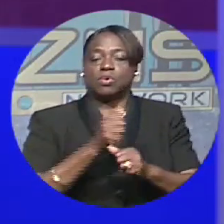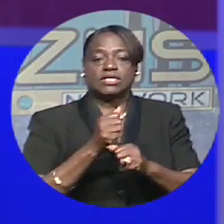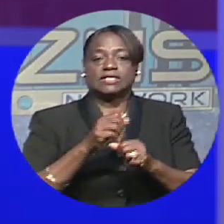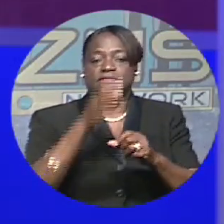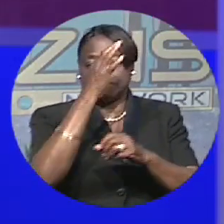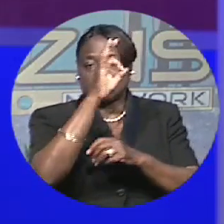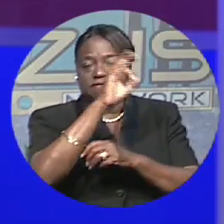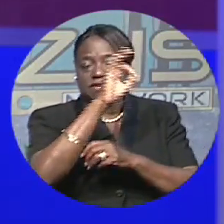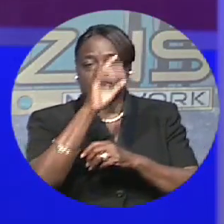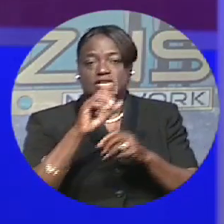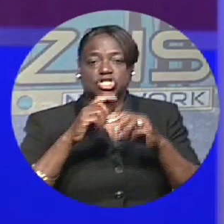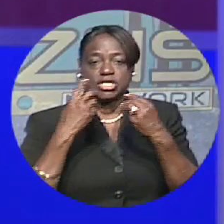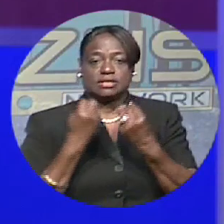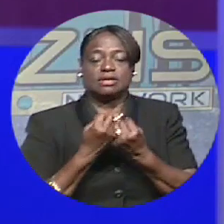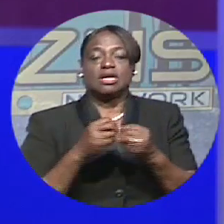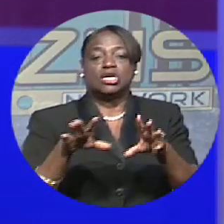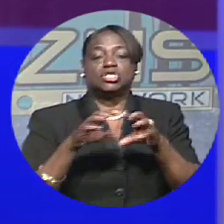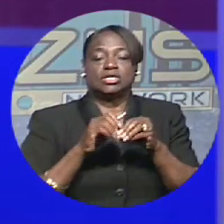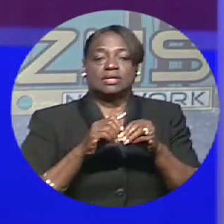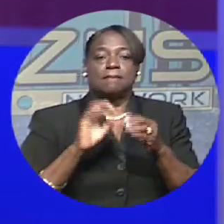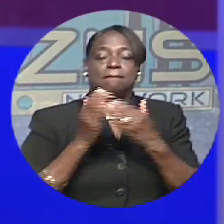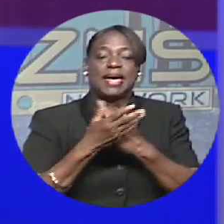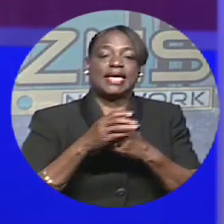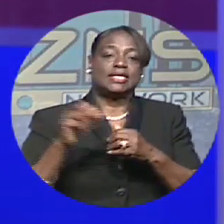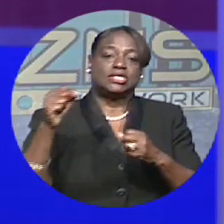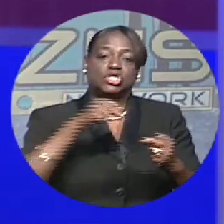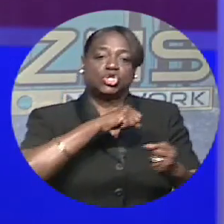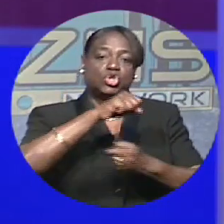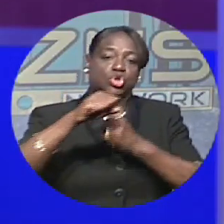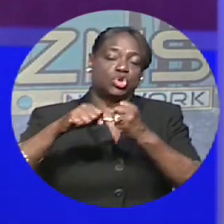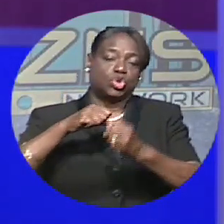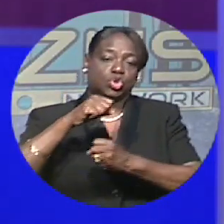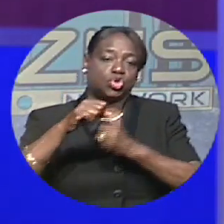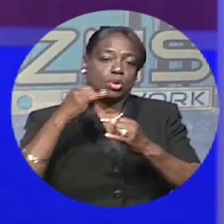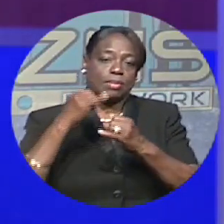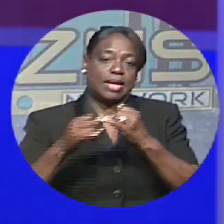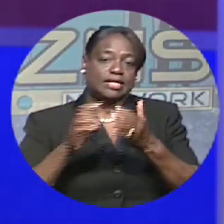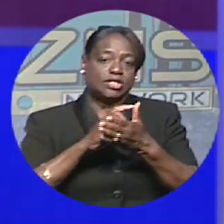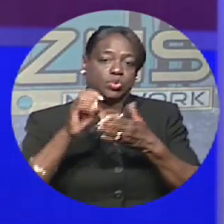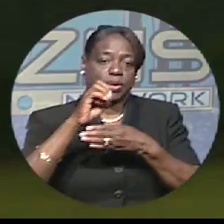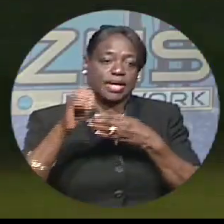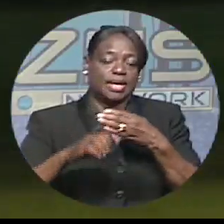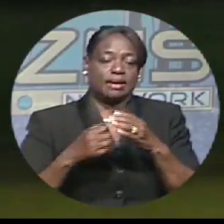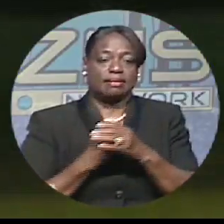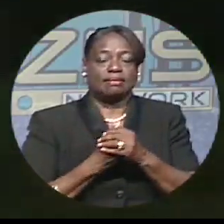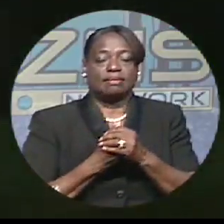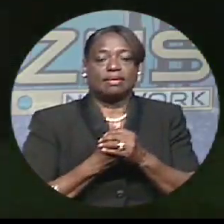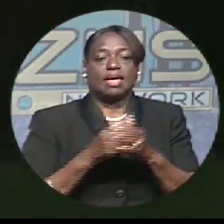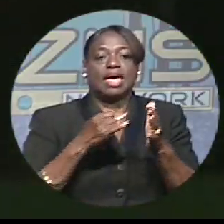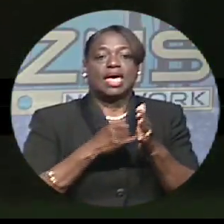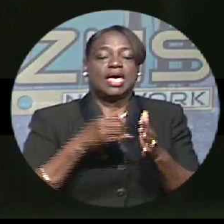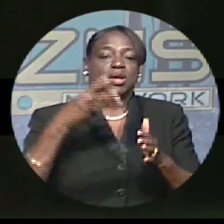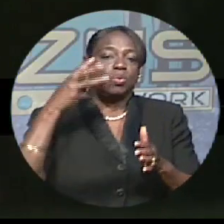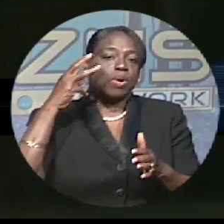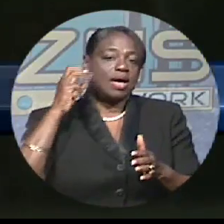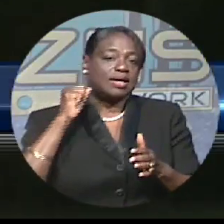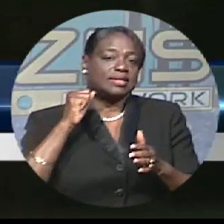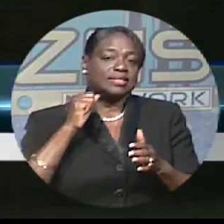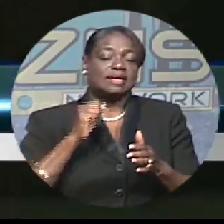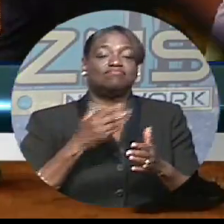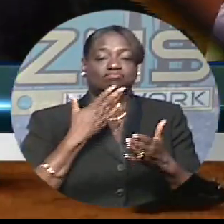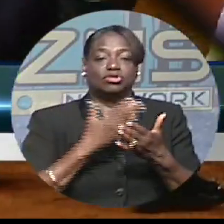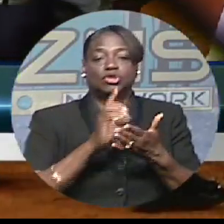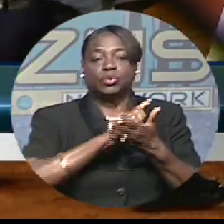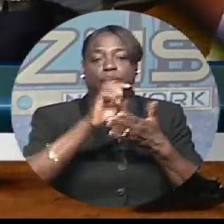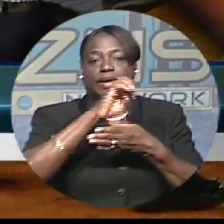last weekend, and tonight Charles Fisher has some feedback from the visiting teams. It was a festive weekend for the first